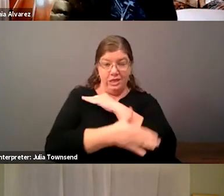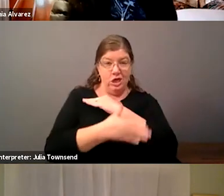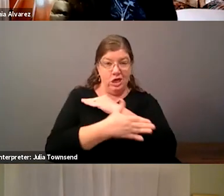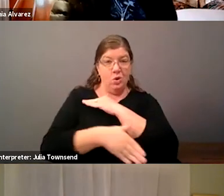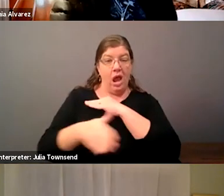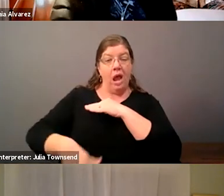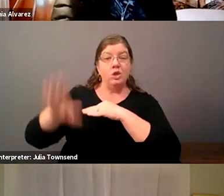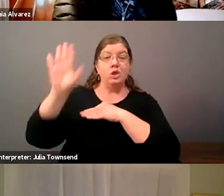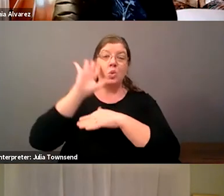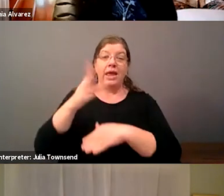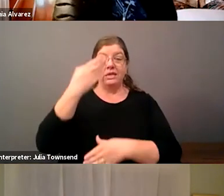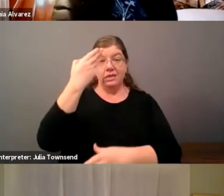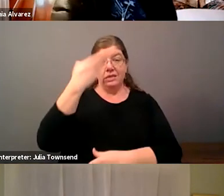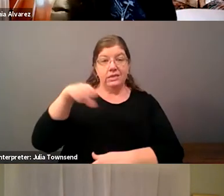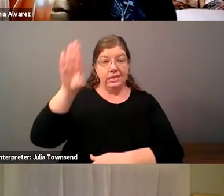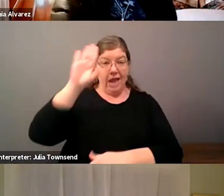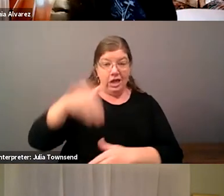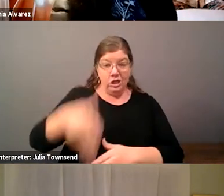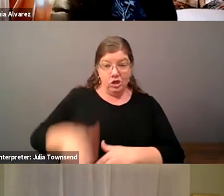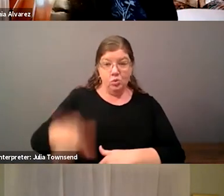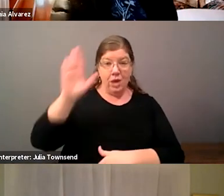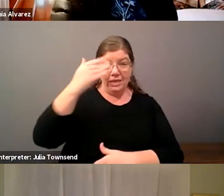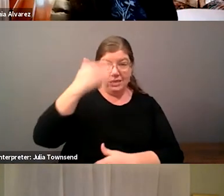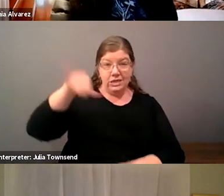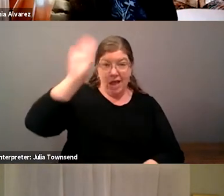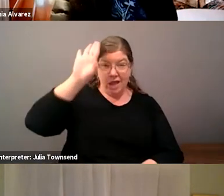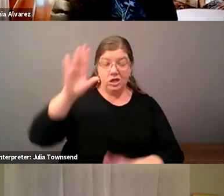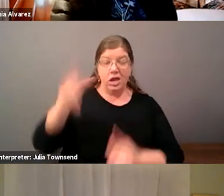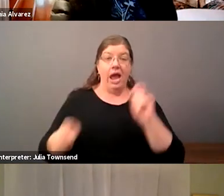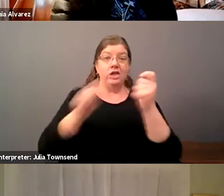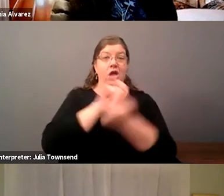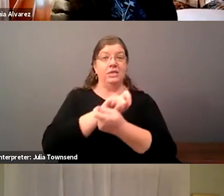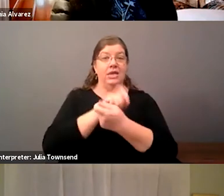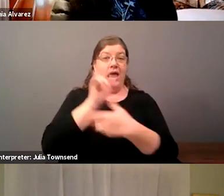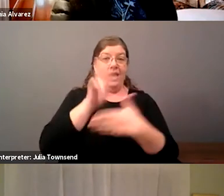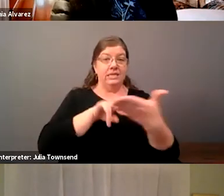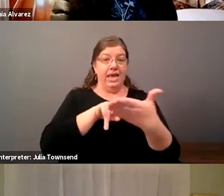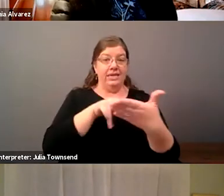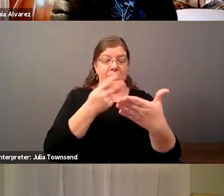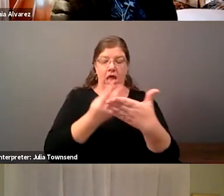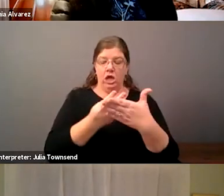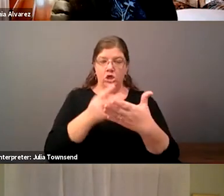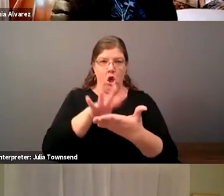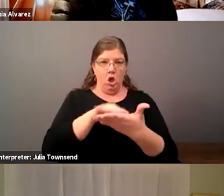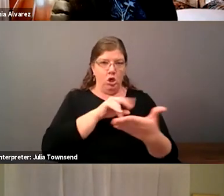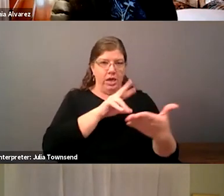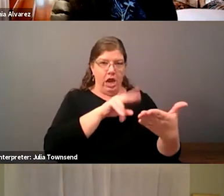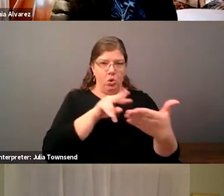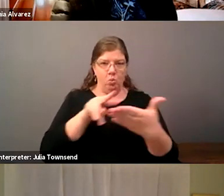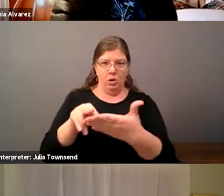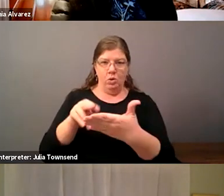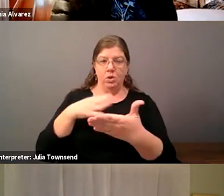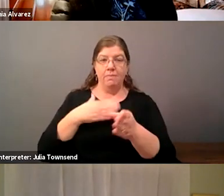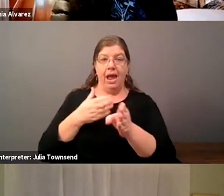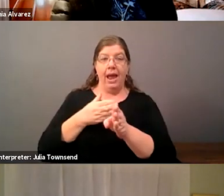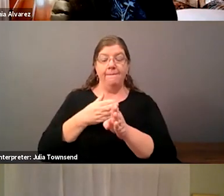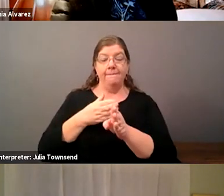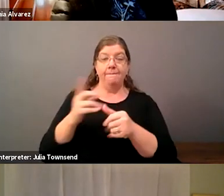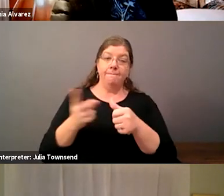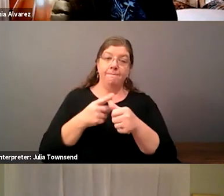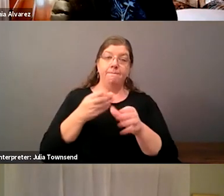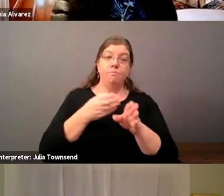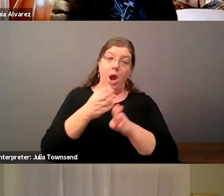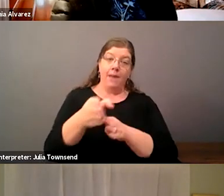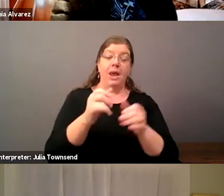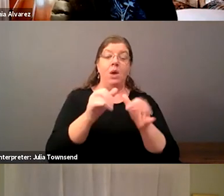i ca um adjusted as a dyslexic to learning how to read with my primary language being a different